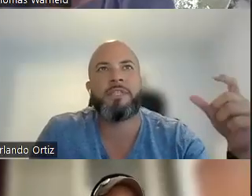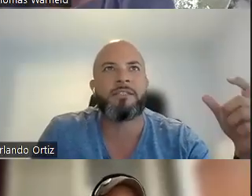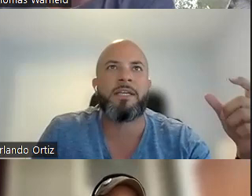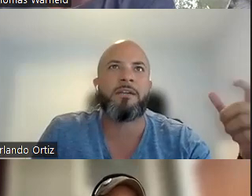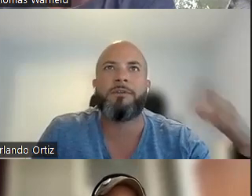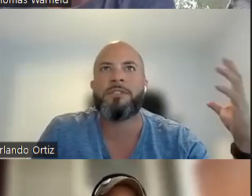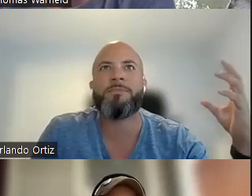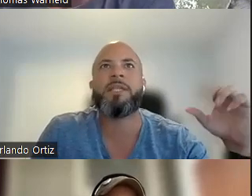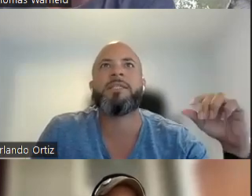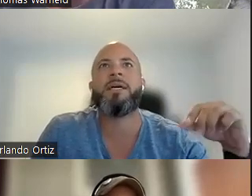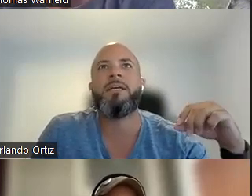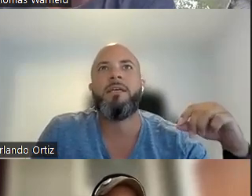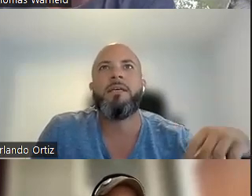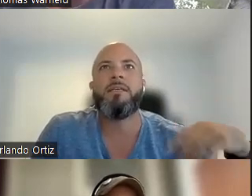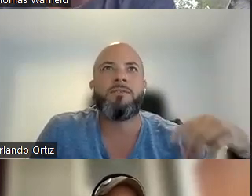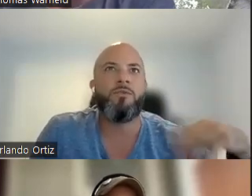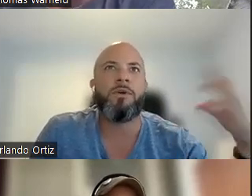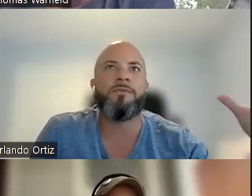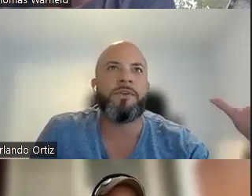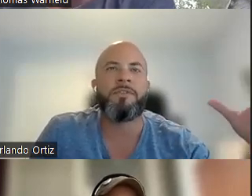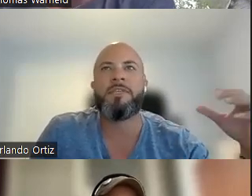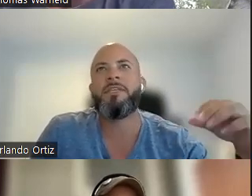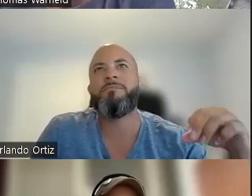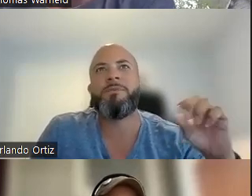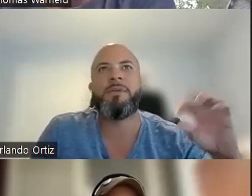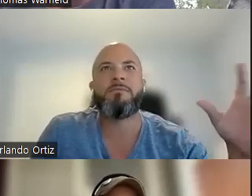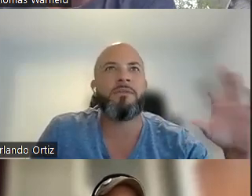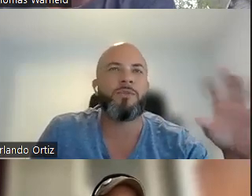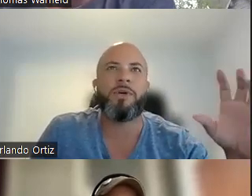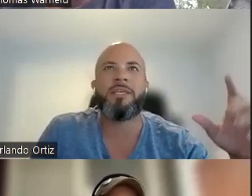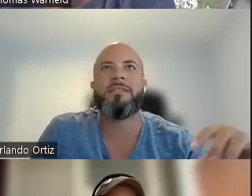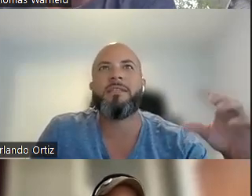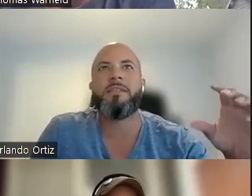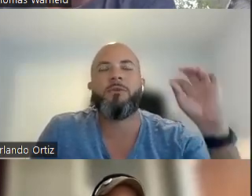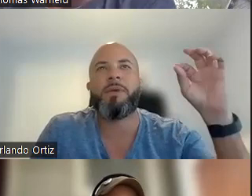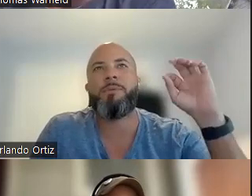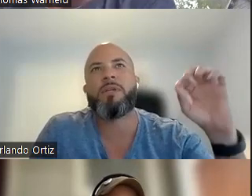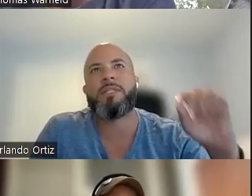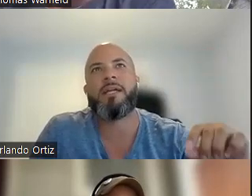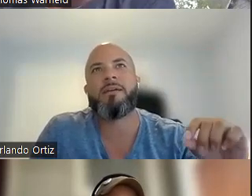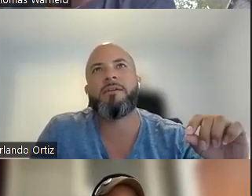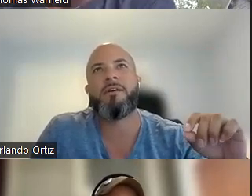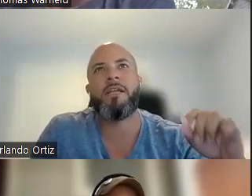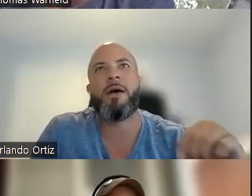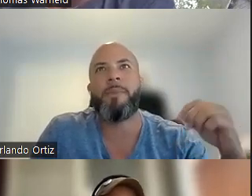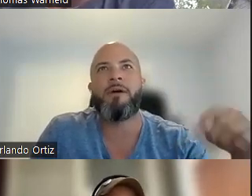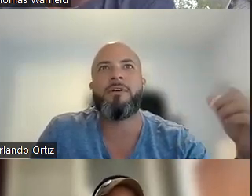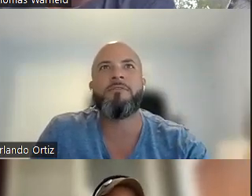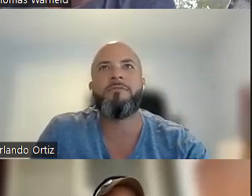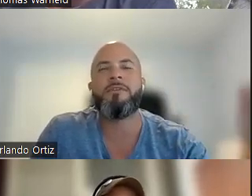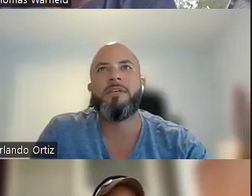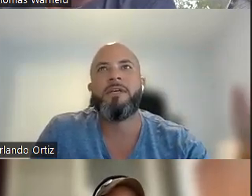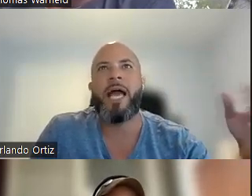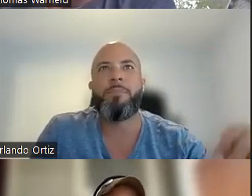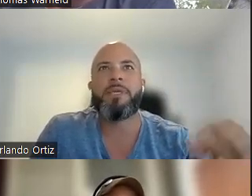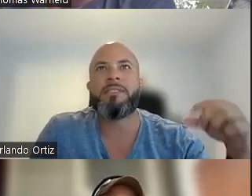a $50,000 one or something like that, is 150, maybe some 20s, and, you know, maybe put an amount